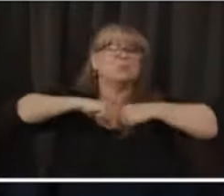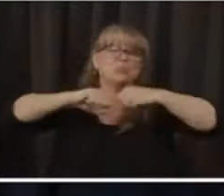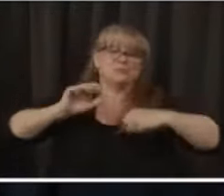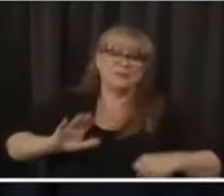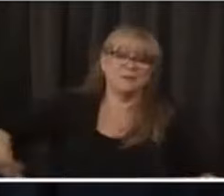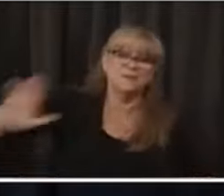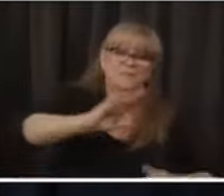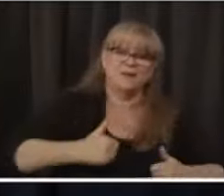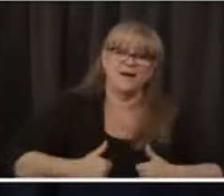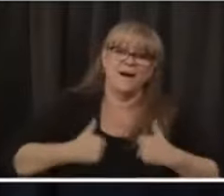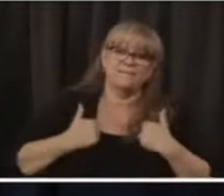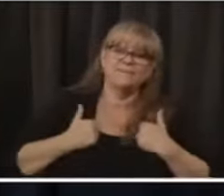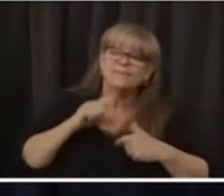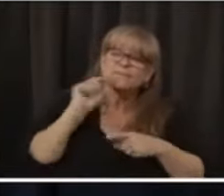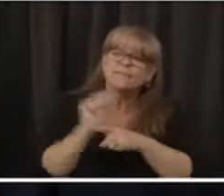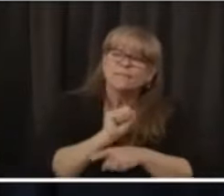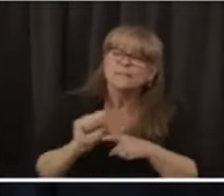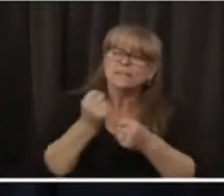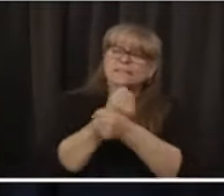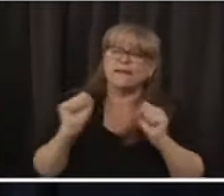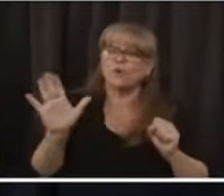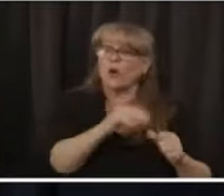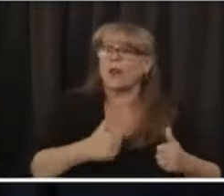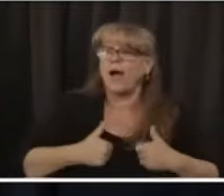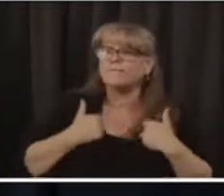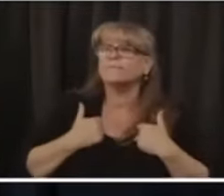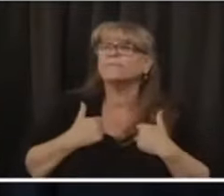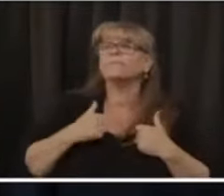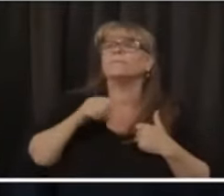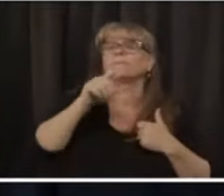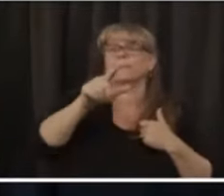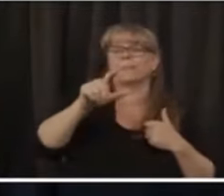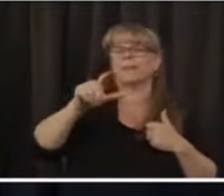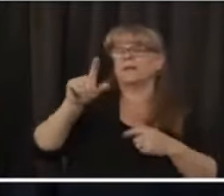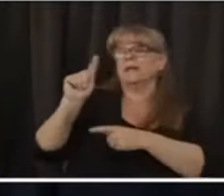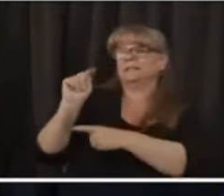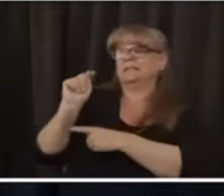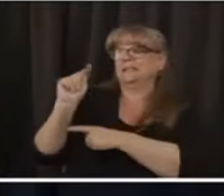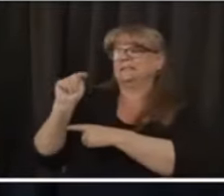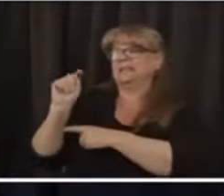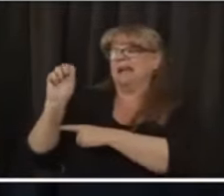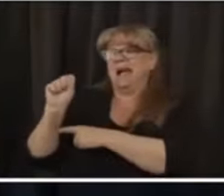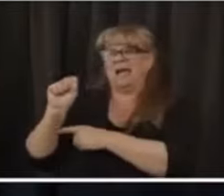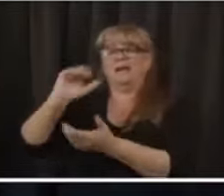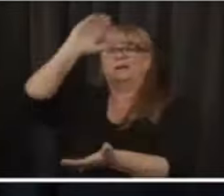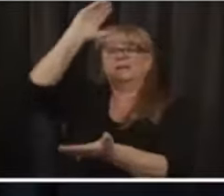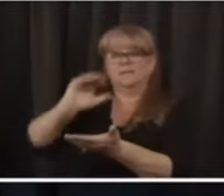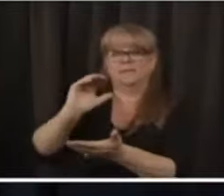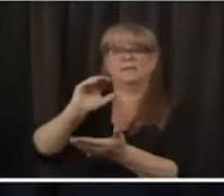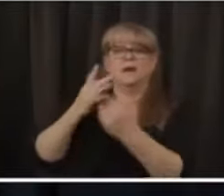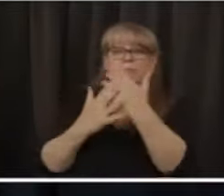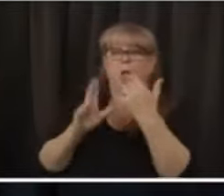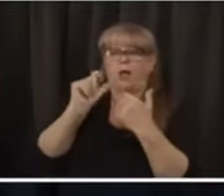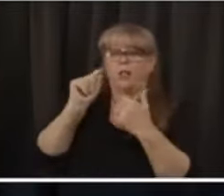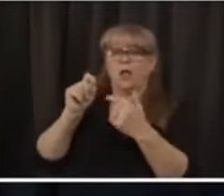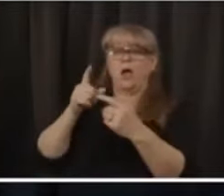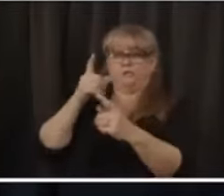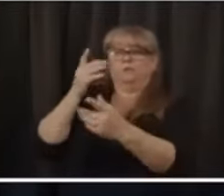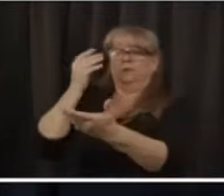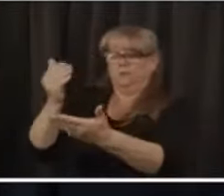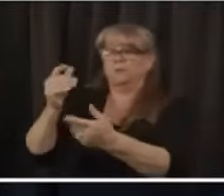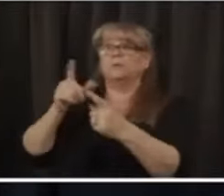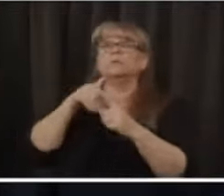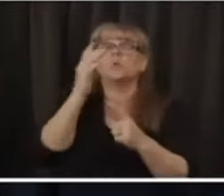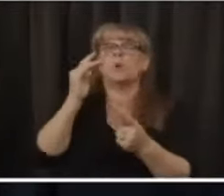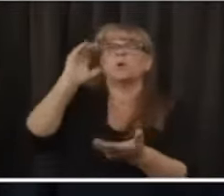There is a way to treat the thrombosis, the TTS, the thrombosis syndrome. It only occurred in 15 cases out of 1 million for